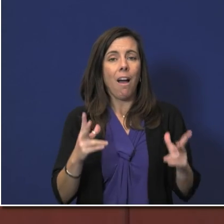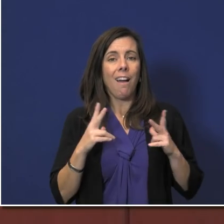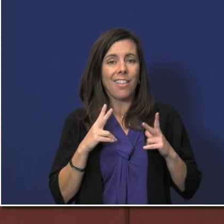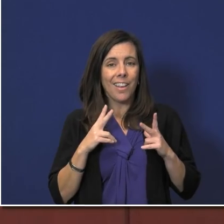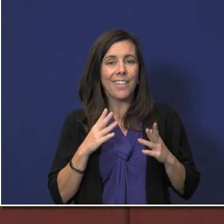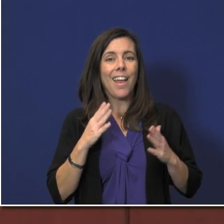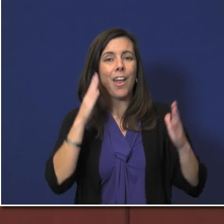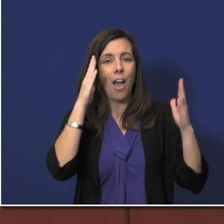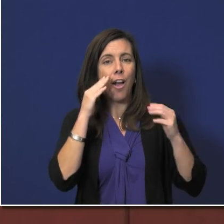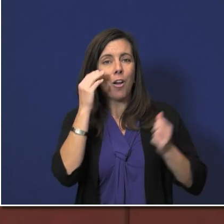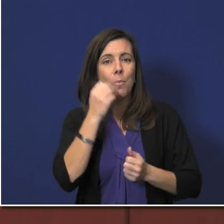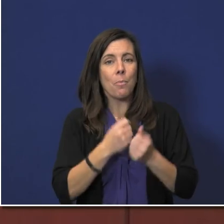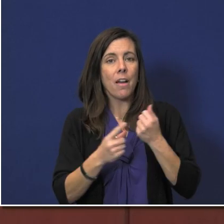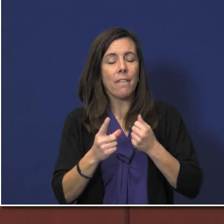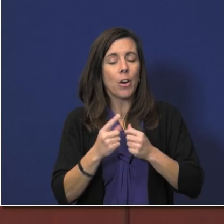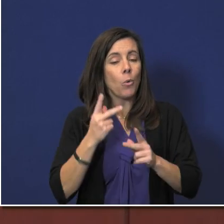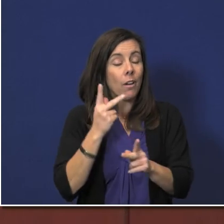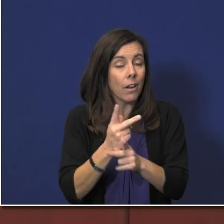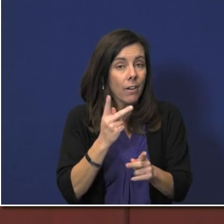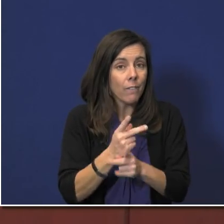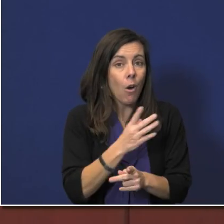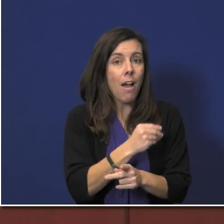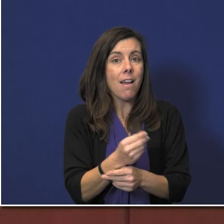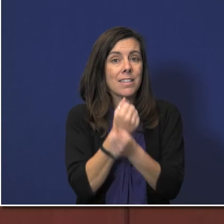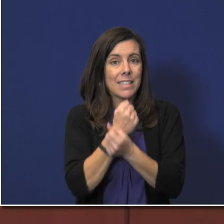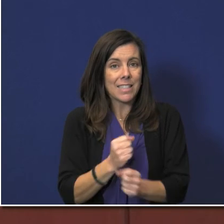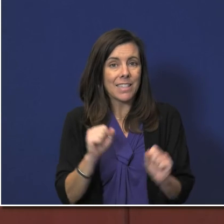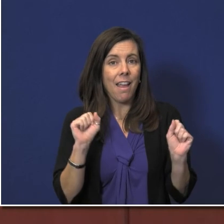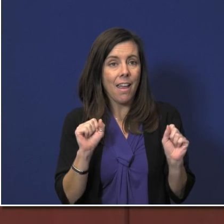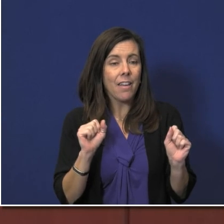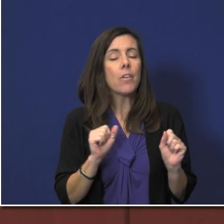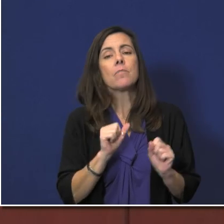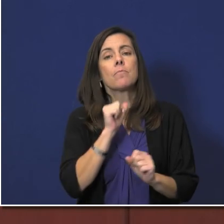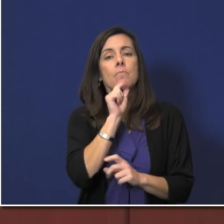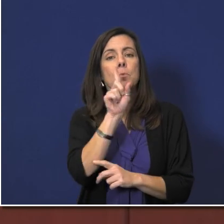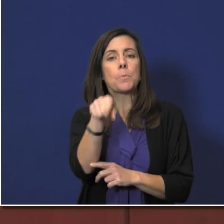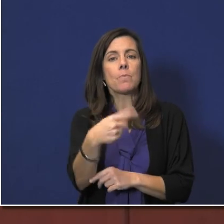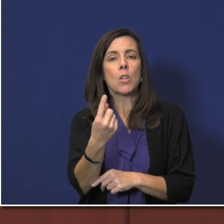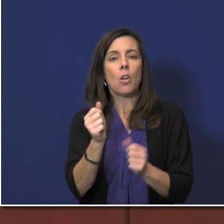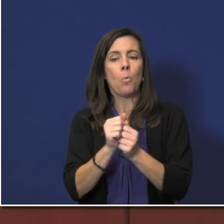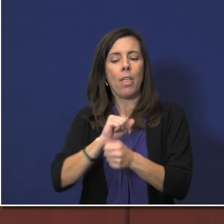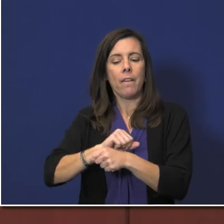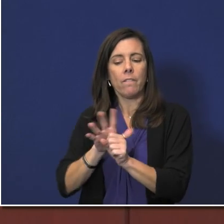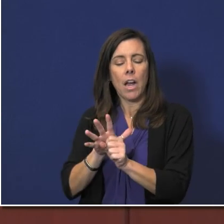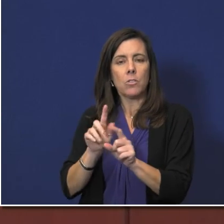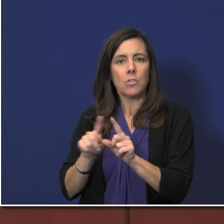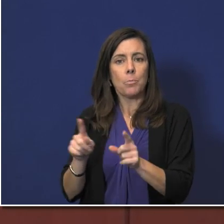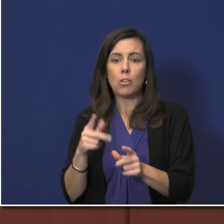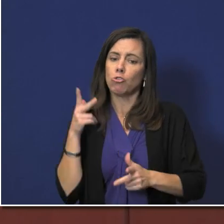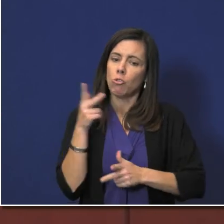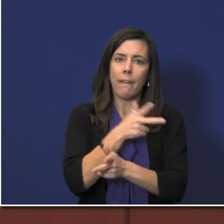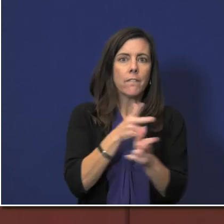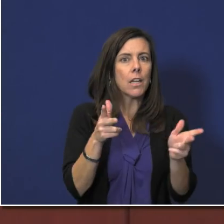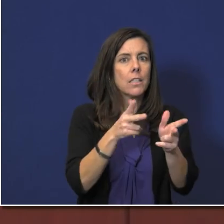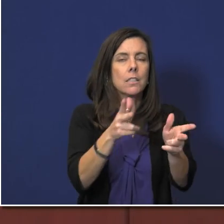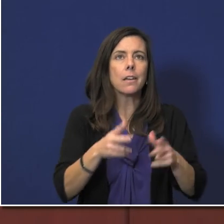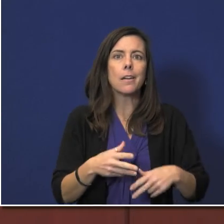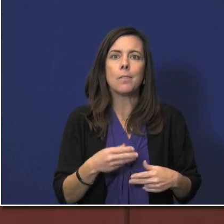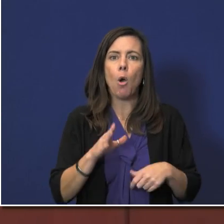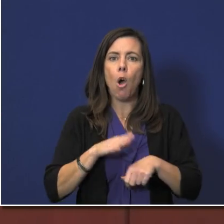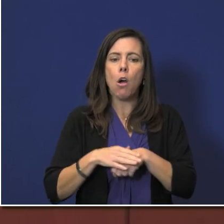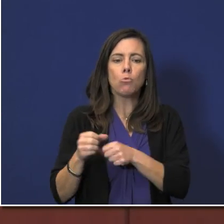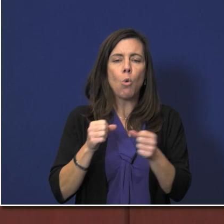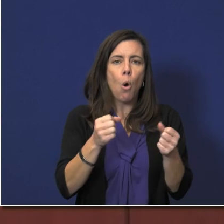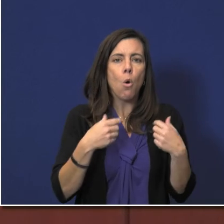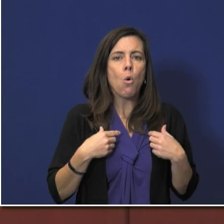be extremely cautious, extremely safe, not only with the virus, but just as you're on the road, and just young